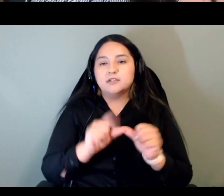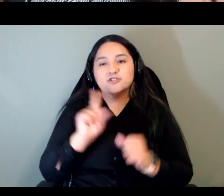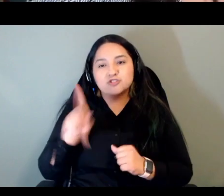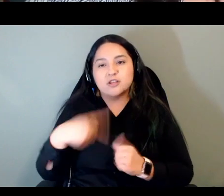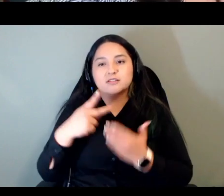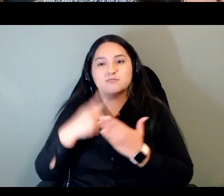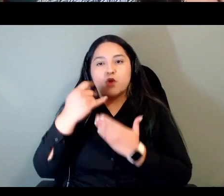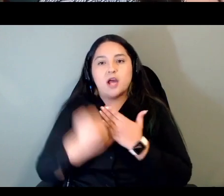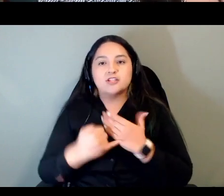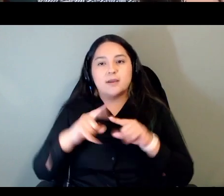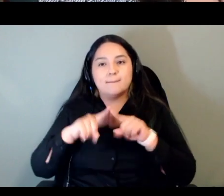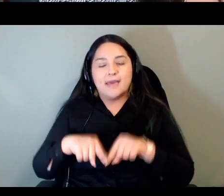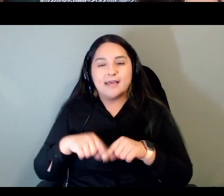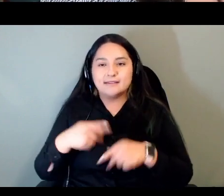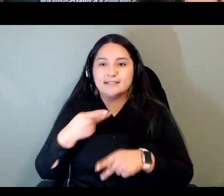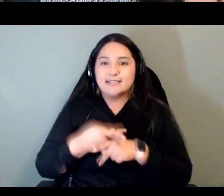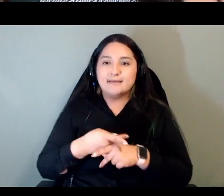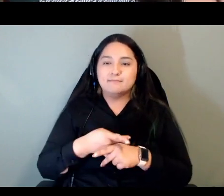and my family, I guess.